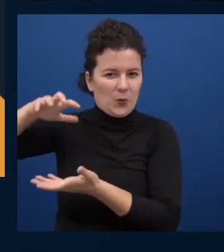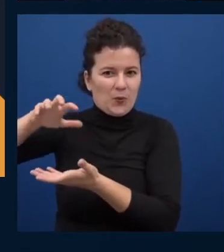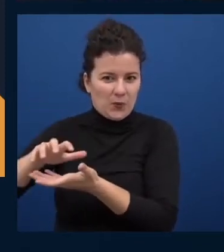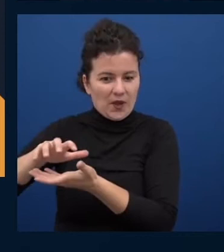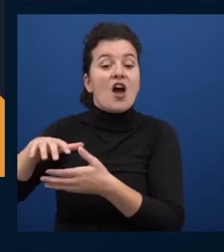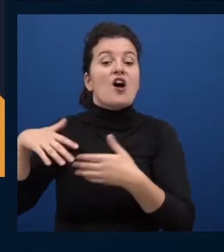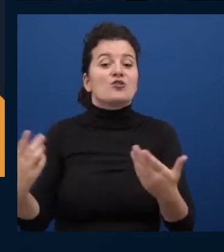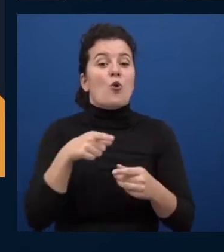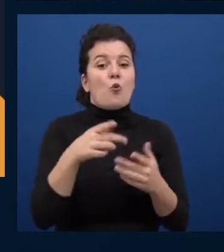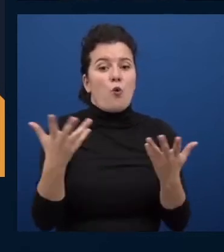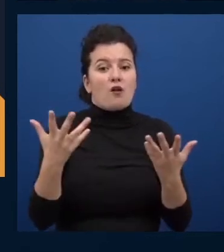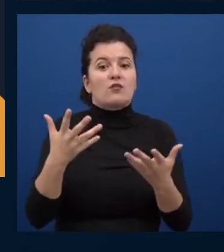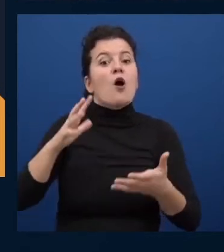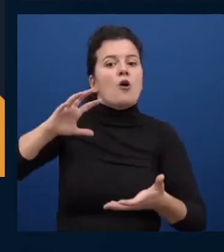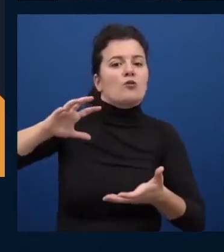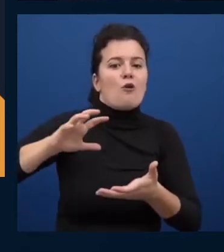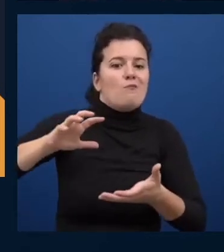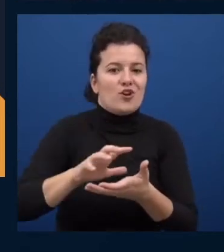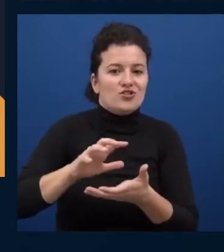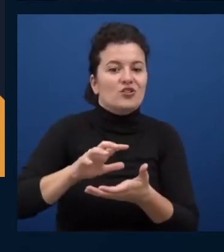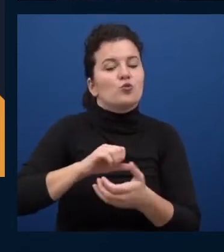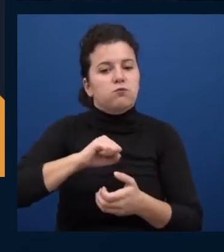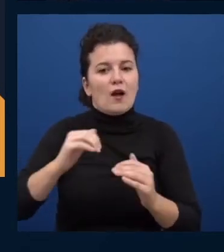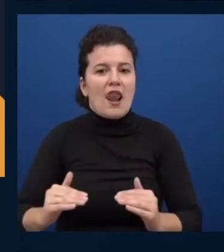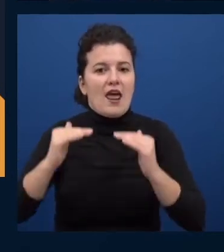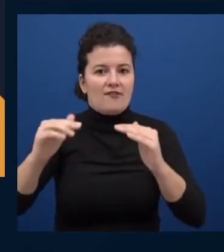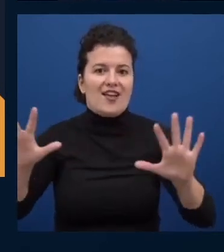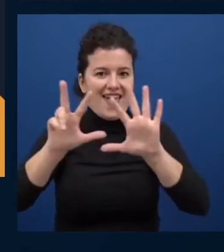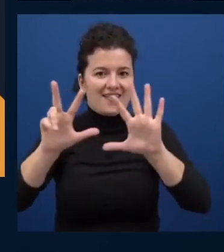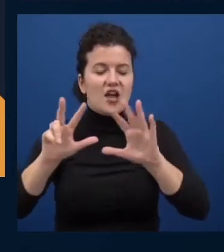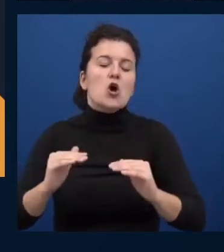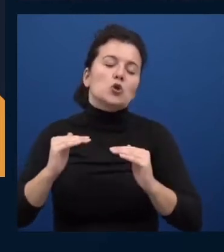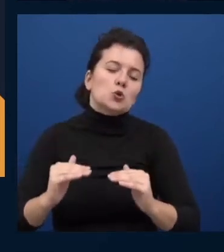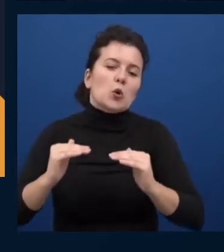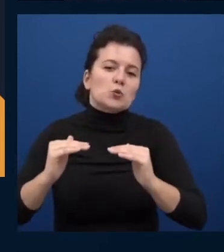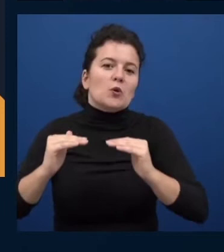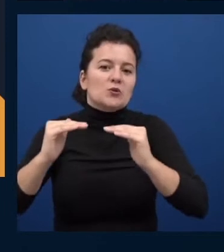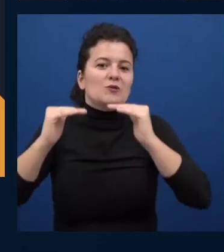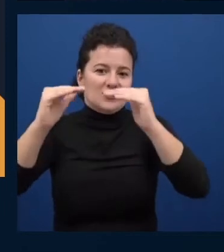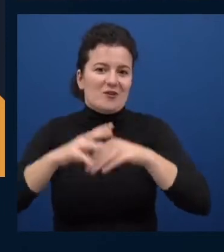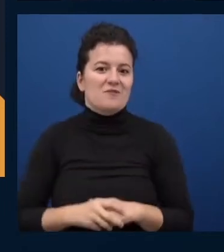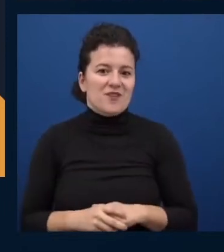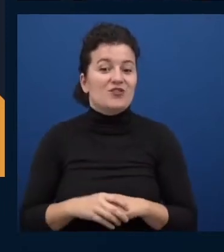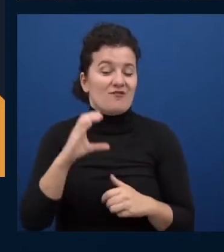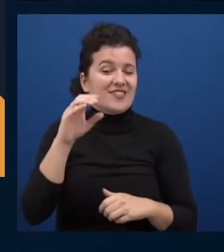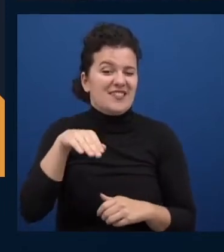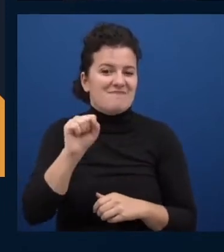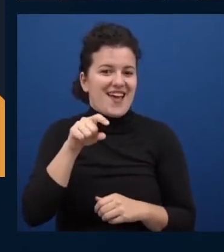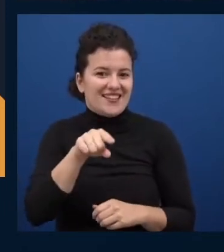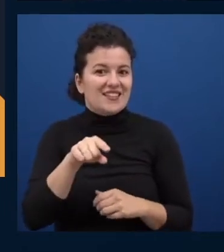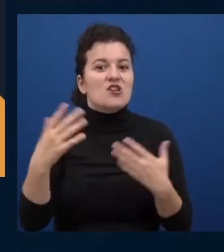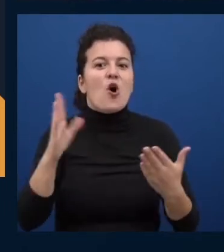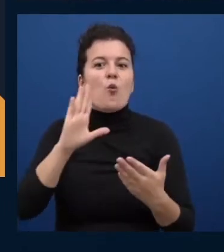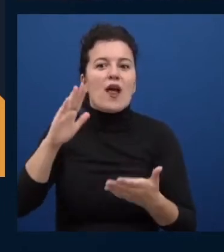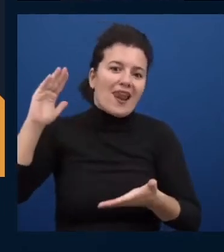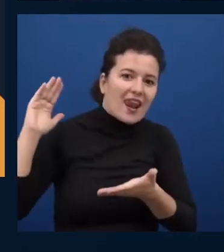turning compression up to level 8 or level 11 for Umbraco CMS. And this means that we'll have less of a footprint and we'll